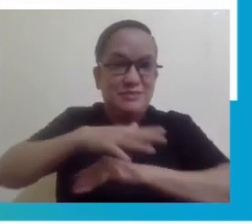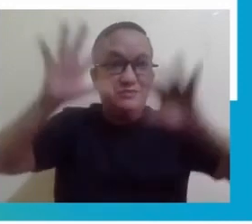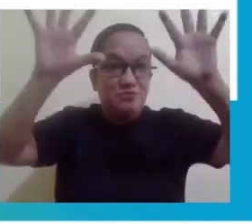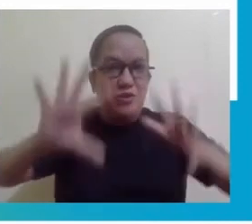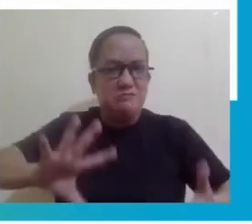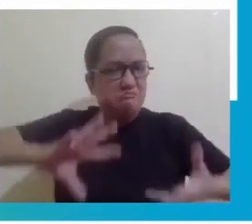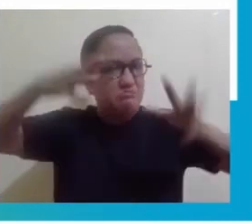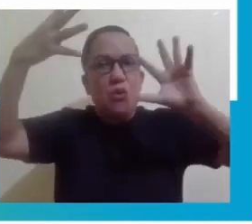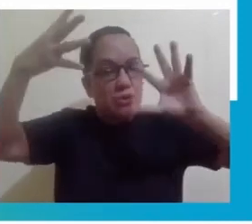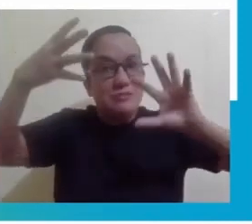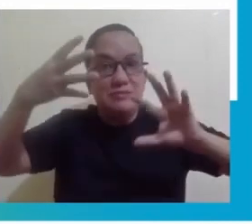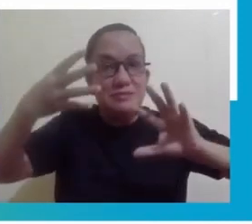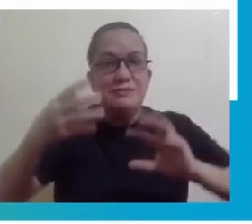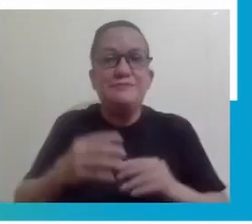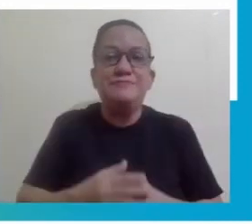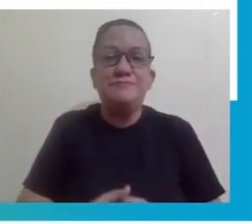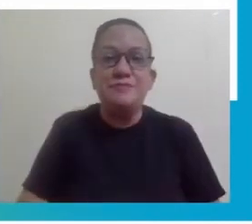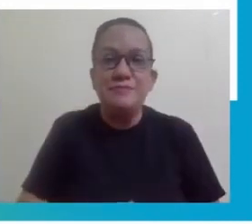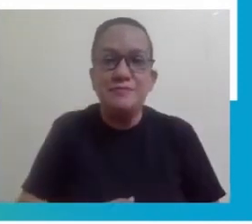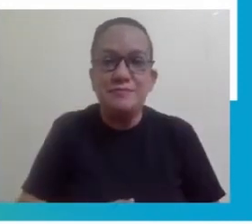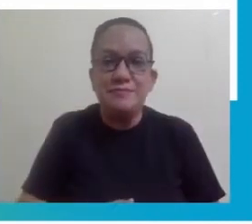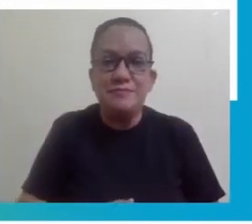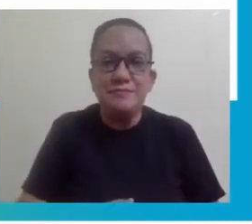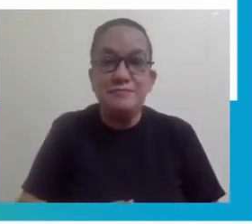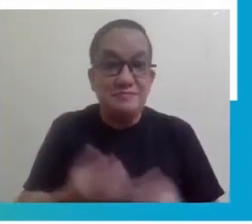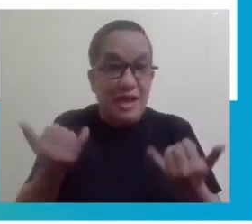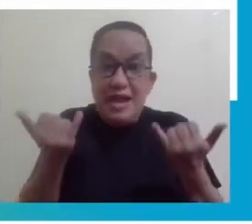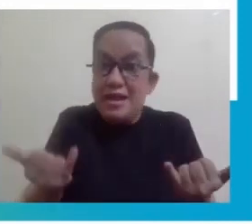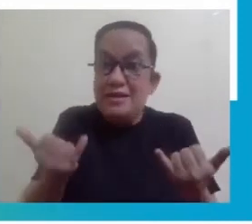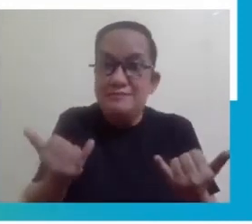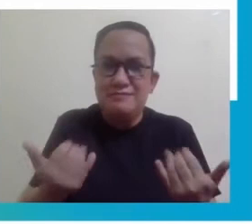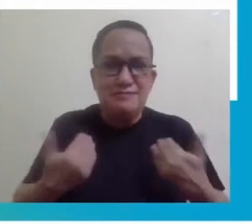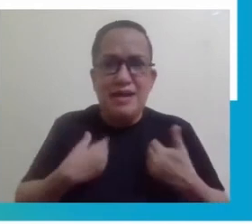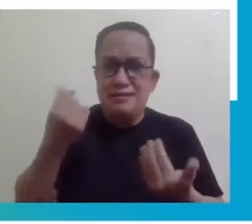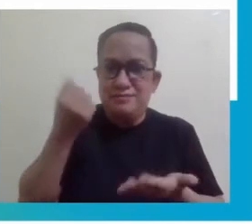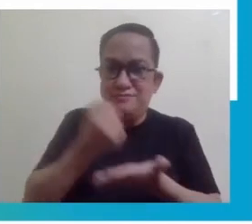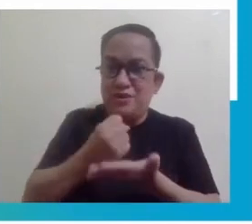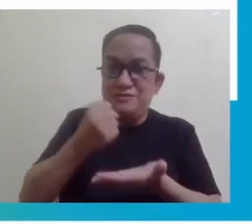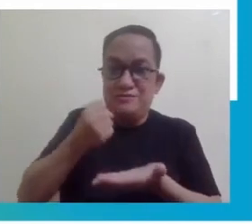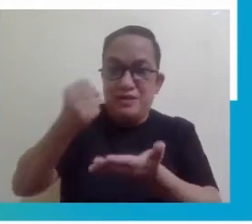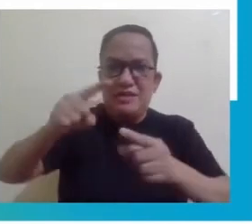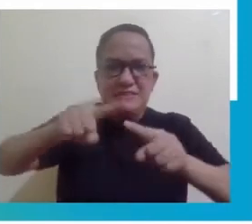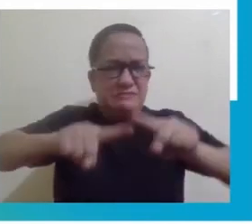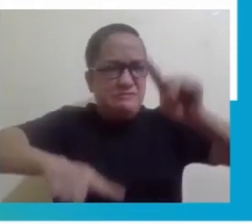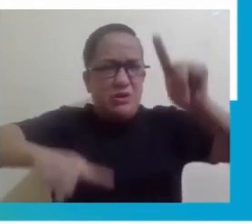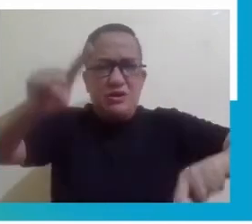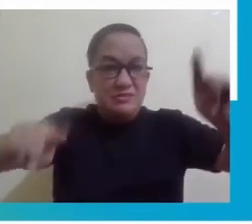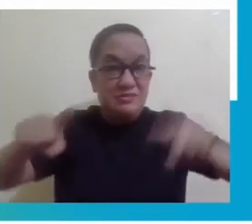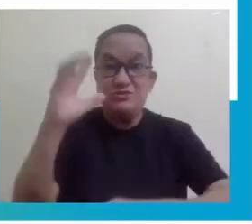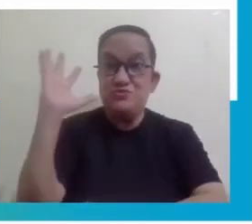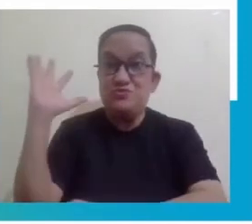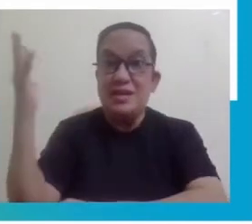well a larger scale investment for wetland, mangroves, and coral reefs. Our work includes a focus